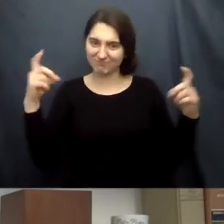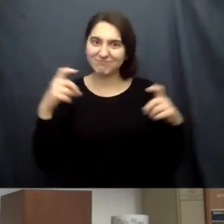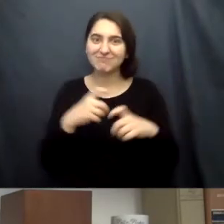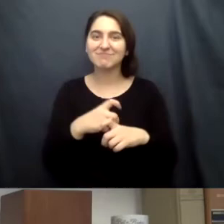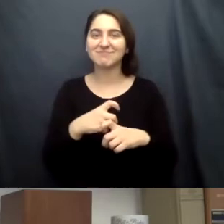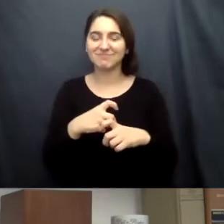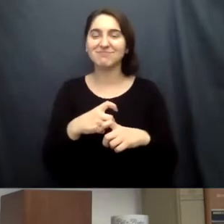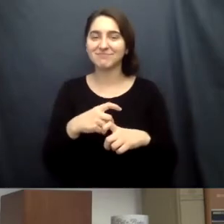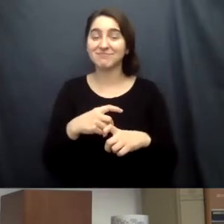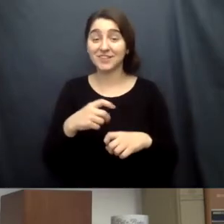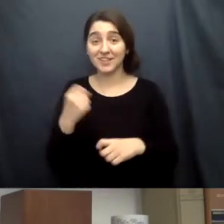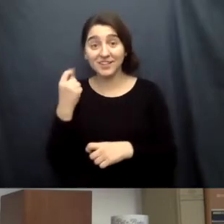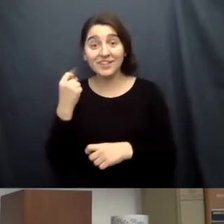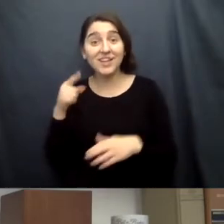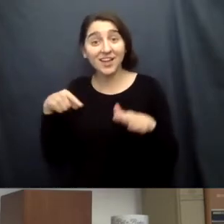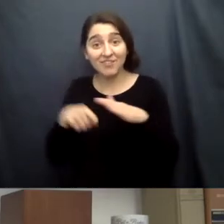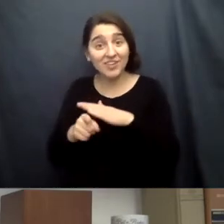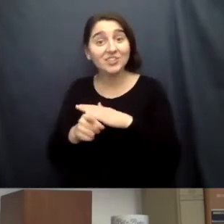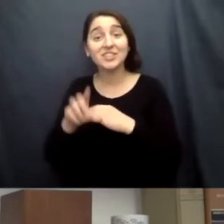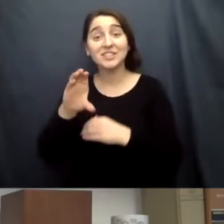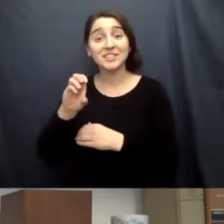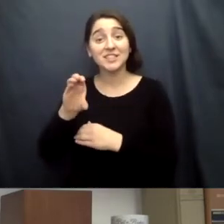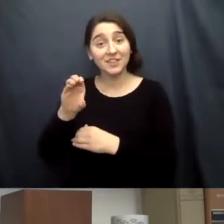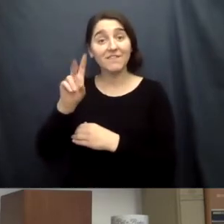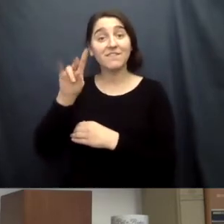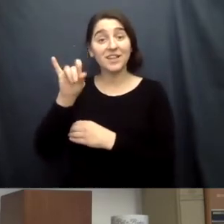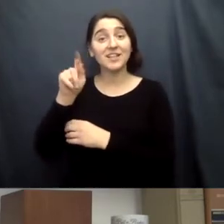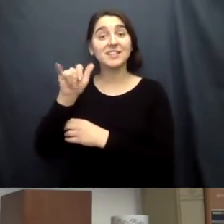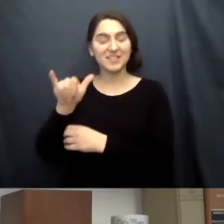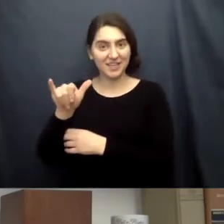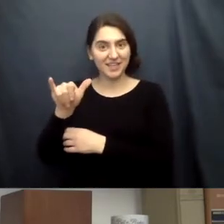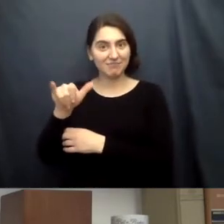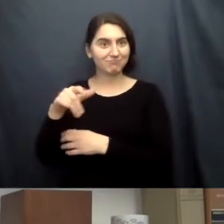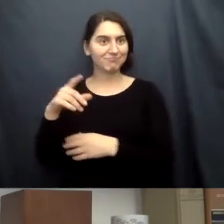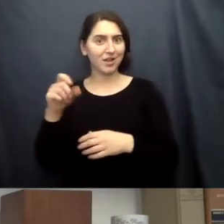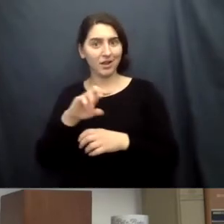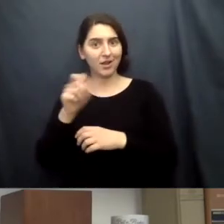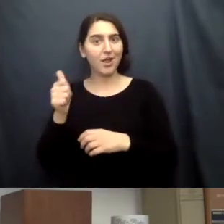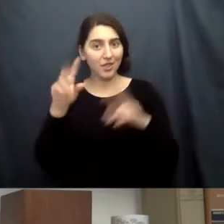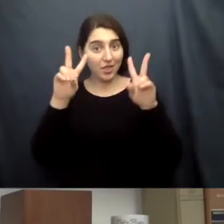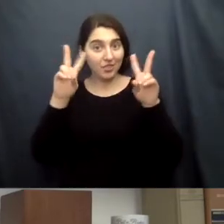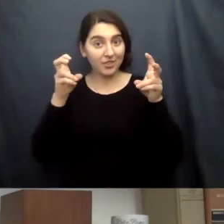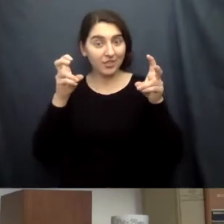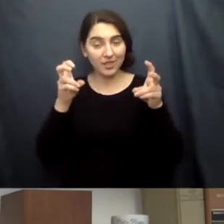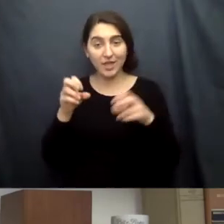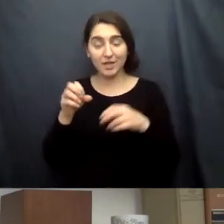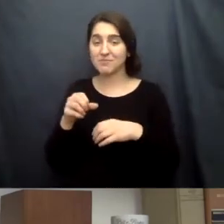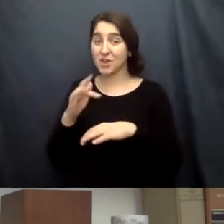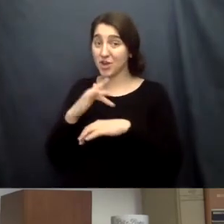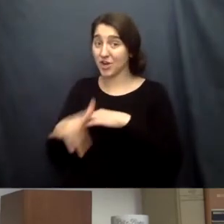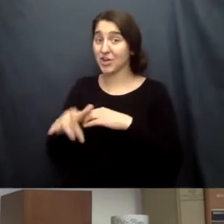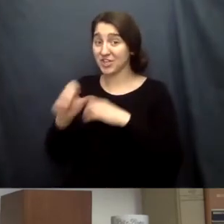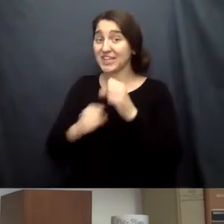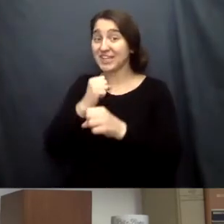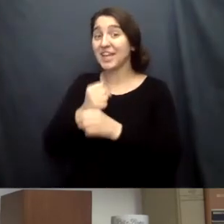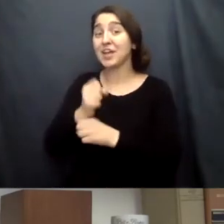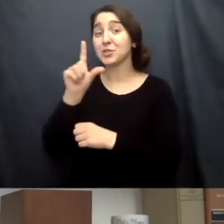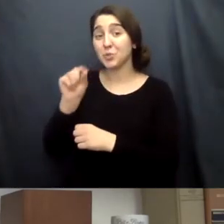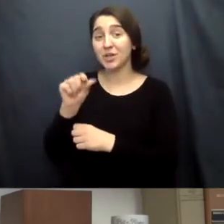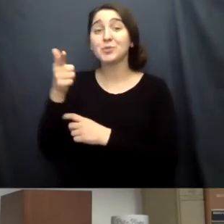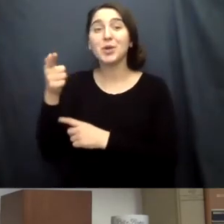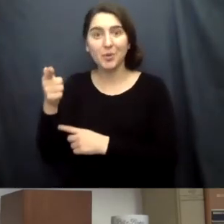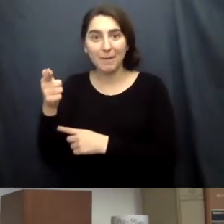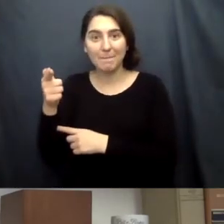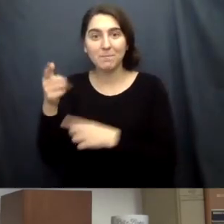now. Difference, disagreement, complexity. Adventurous civility also echoes a